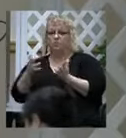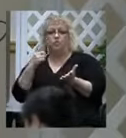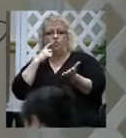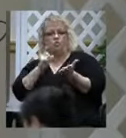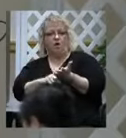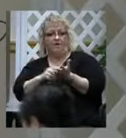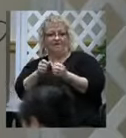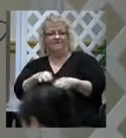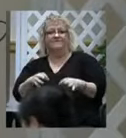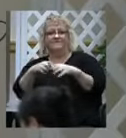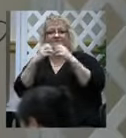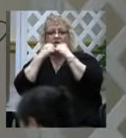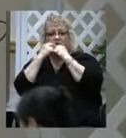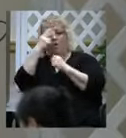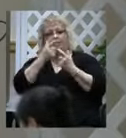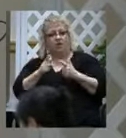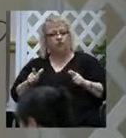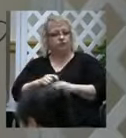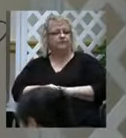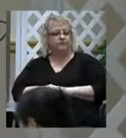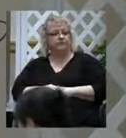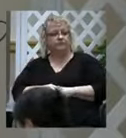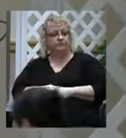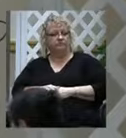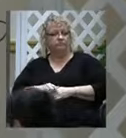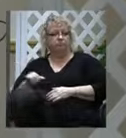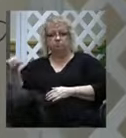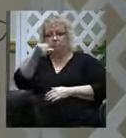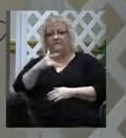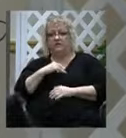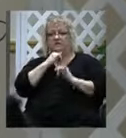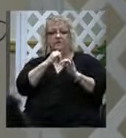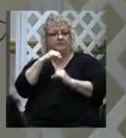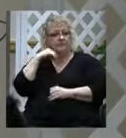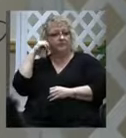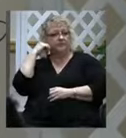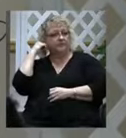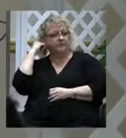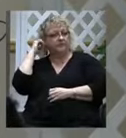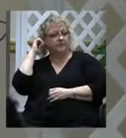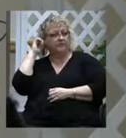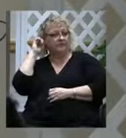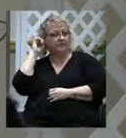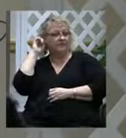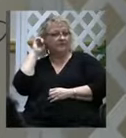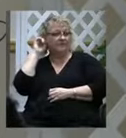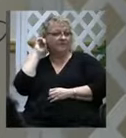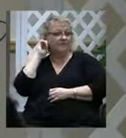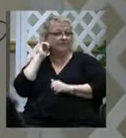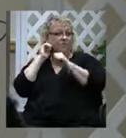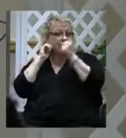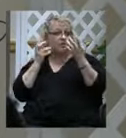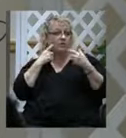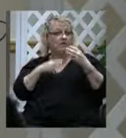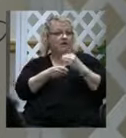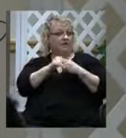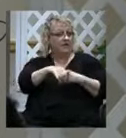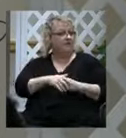the value of the Hawaiian language, and I think everyone can kind of feel on board with that idea. Anyone have anything else to add to